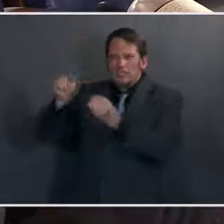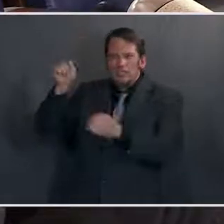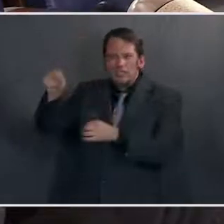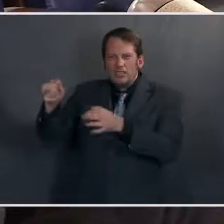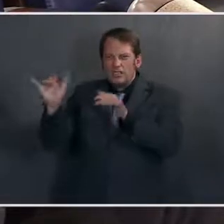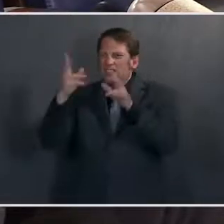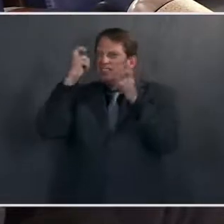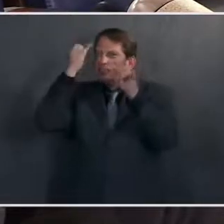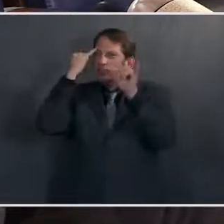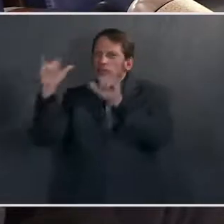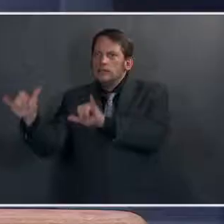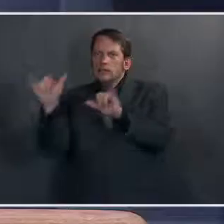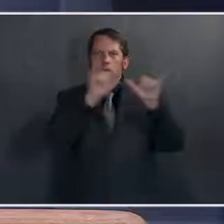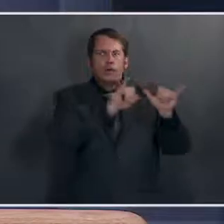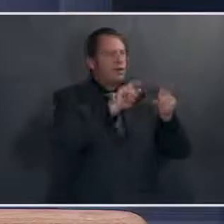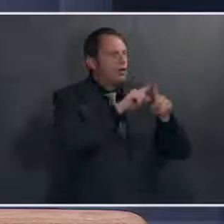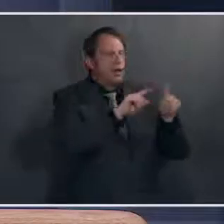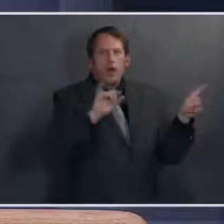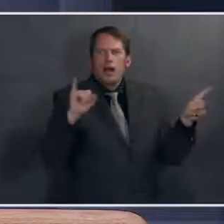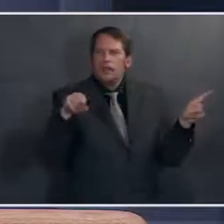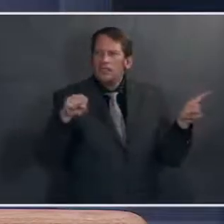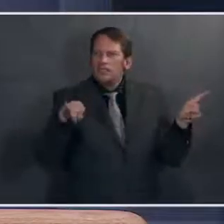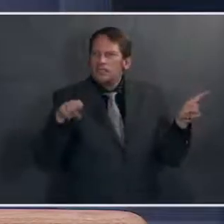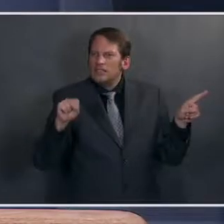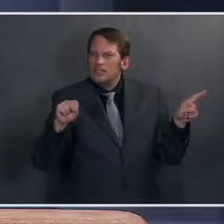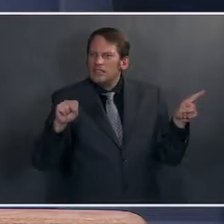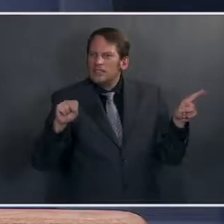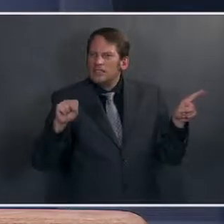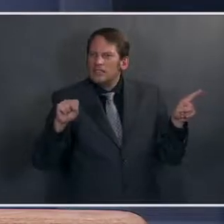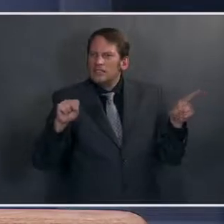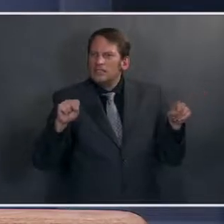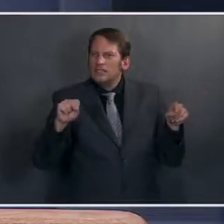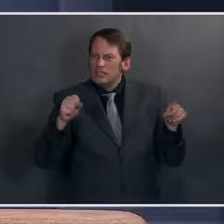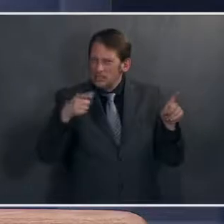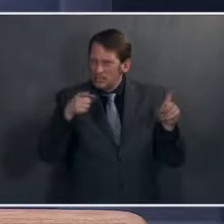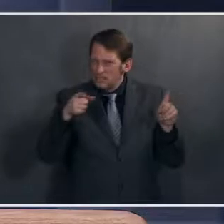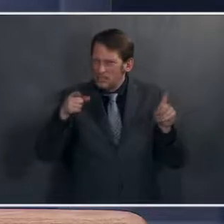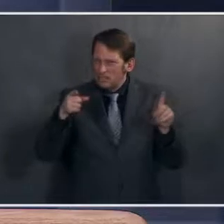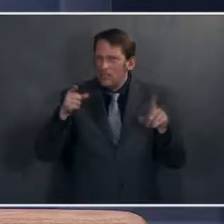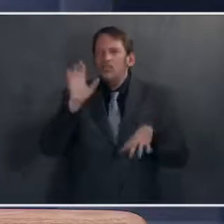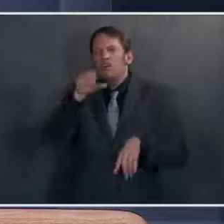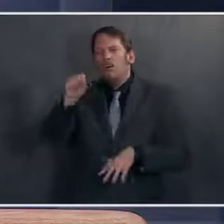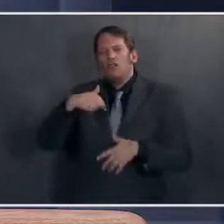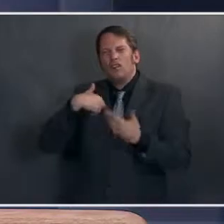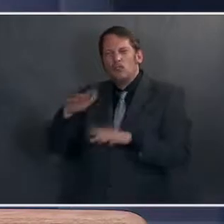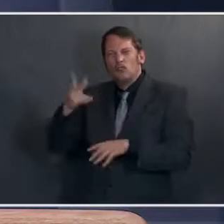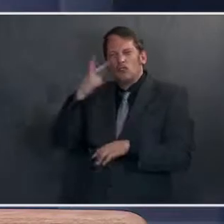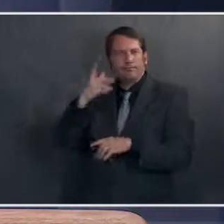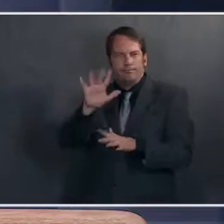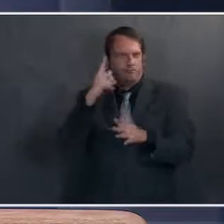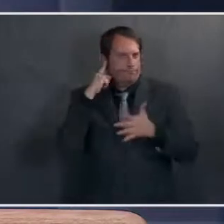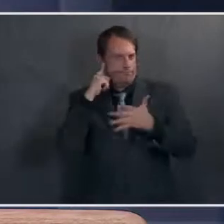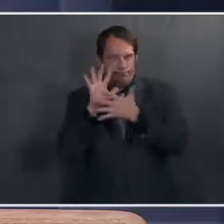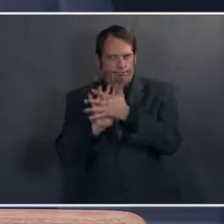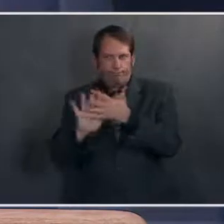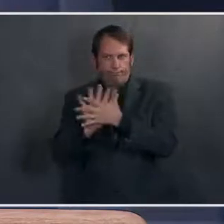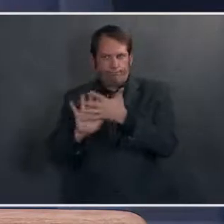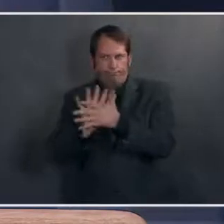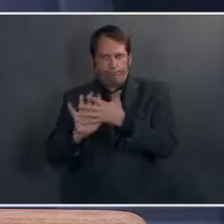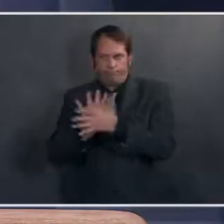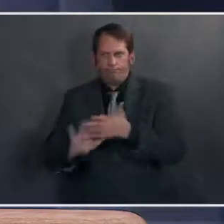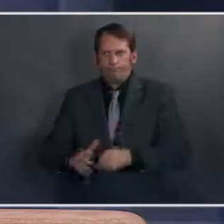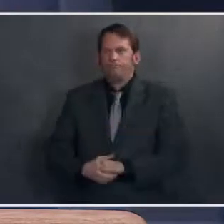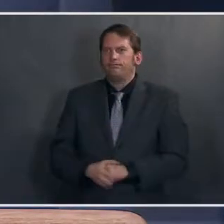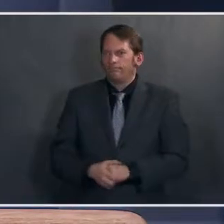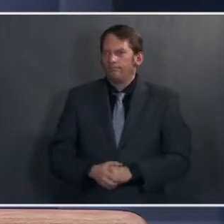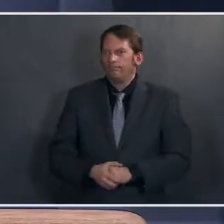same? I had seen that, Ed, before we came out here, and I'd asked certainly our team to make sure we had a little bit of